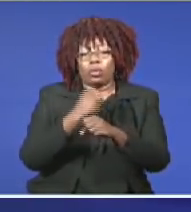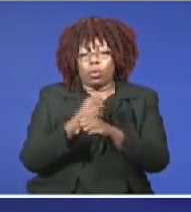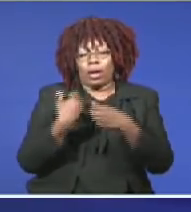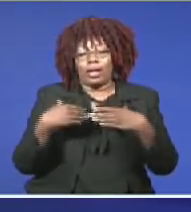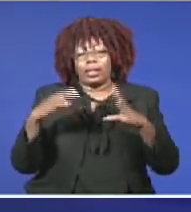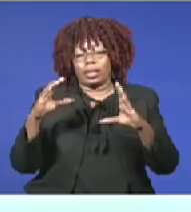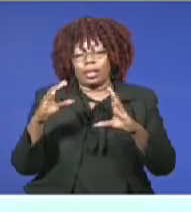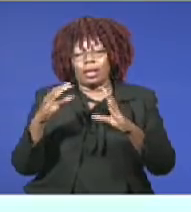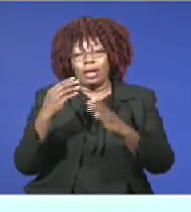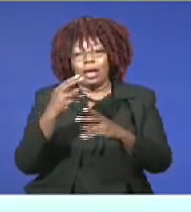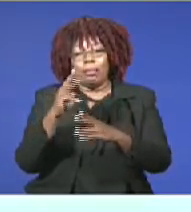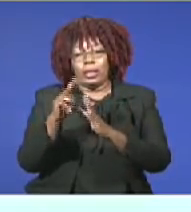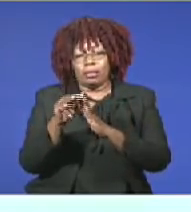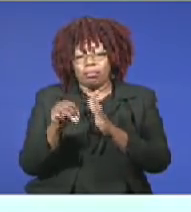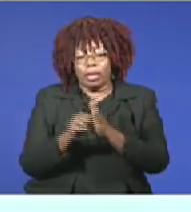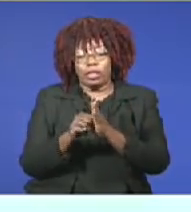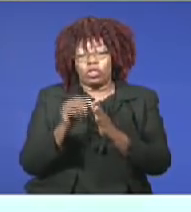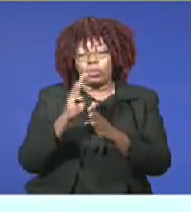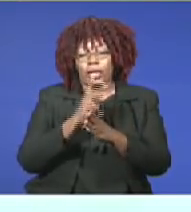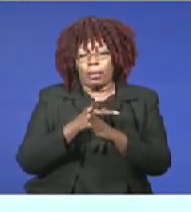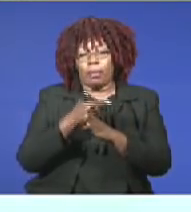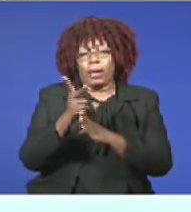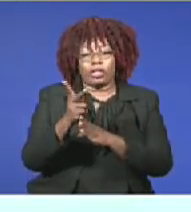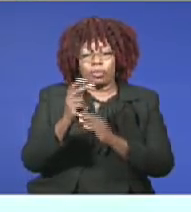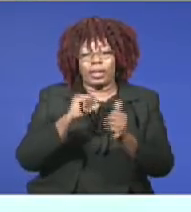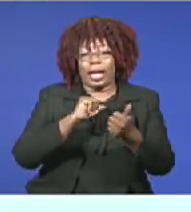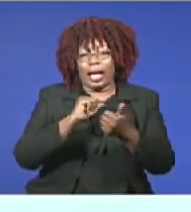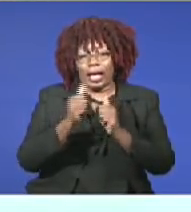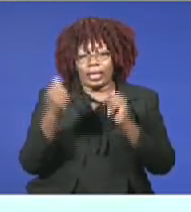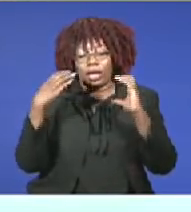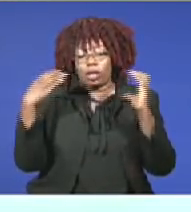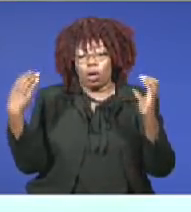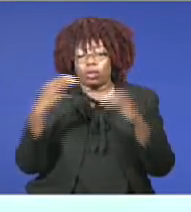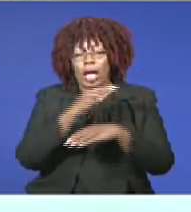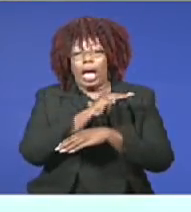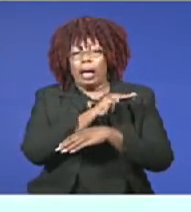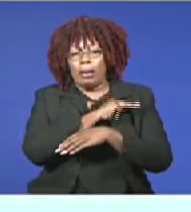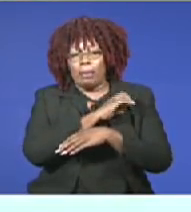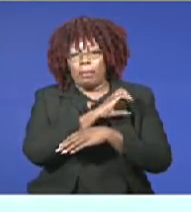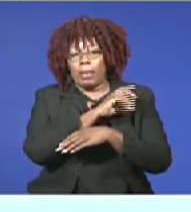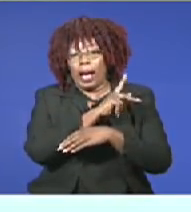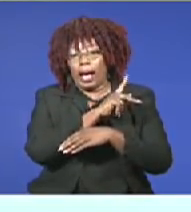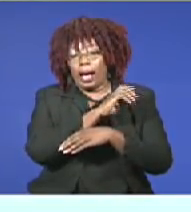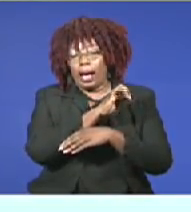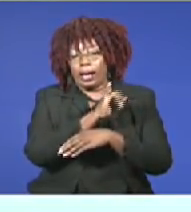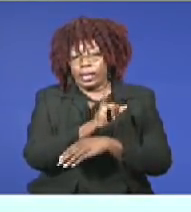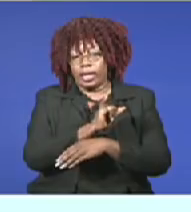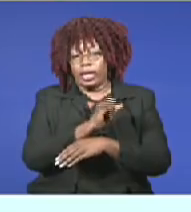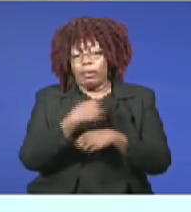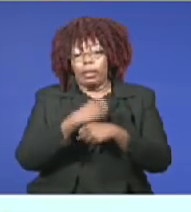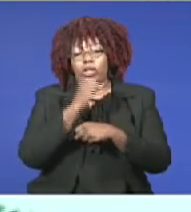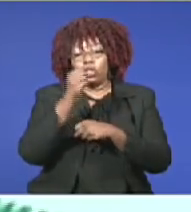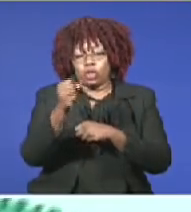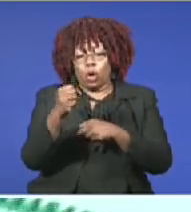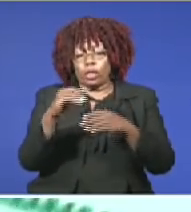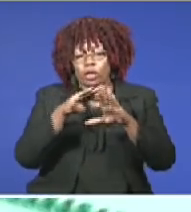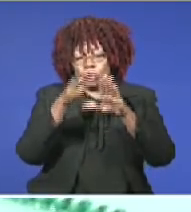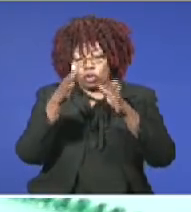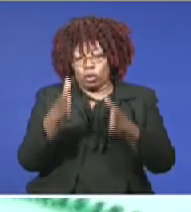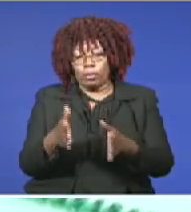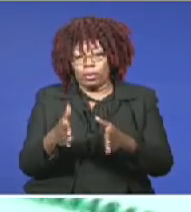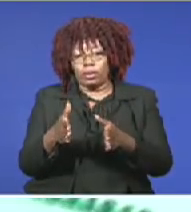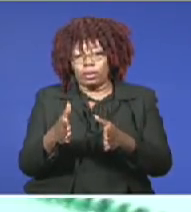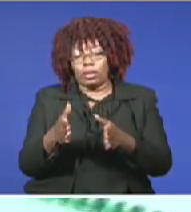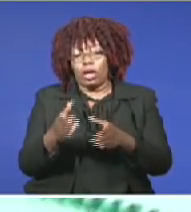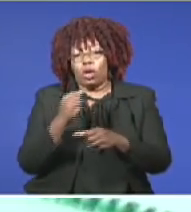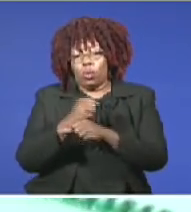to become a professional athlete. That's why Coach Trevano Mackey is making sure that those swimmers in his club make a splash every